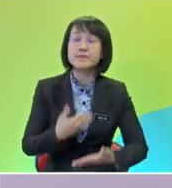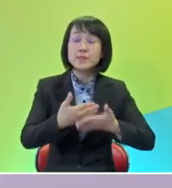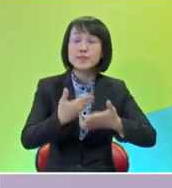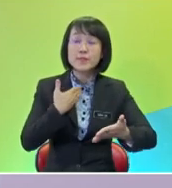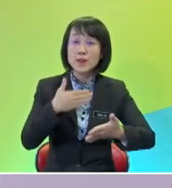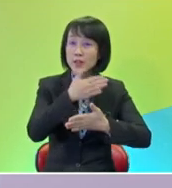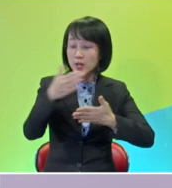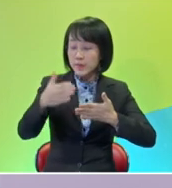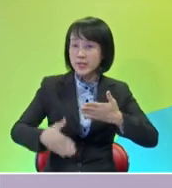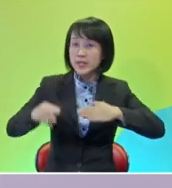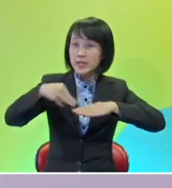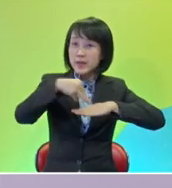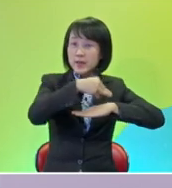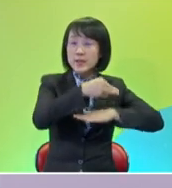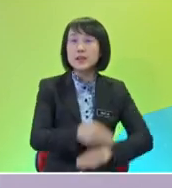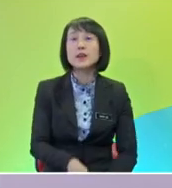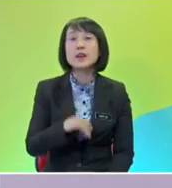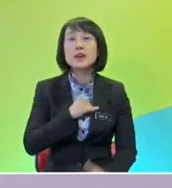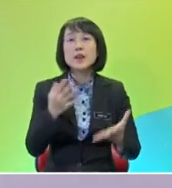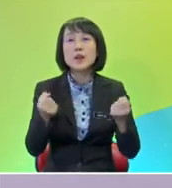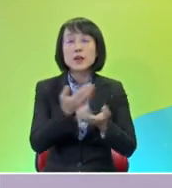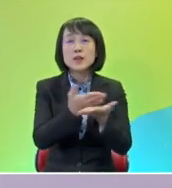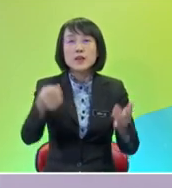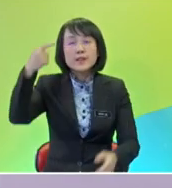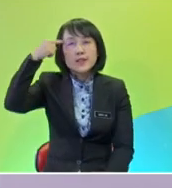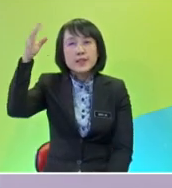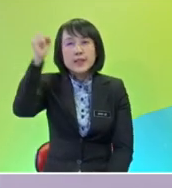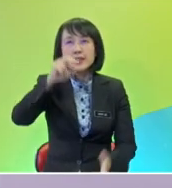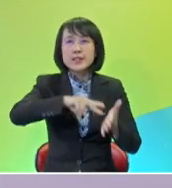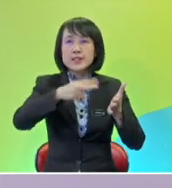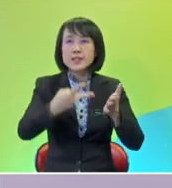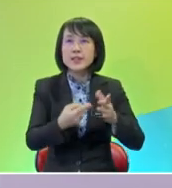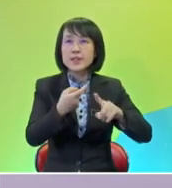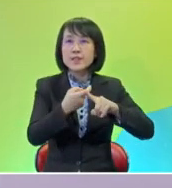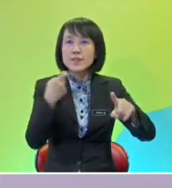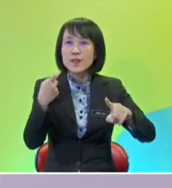map, mm-mm, I want y'all to guess the meaning from the context.